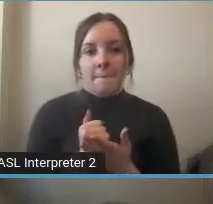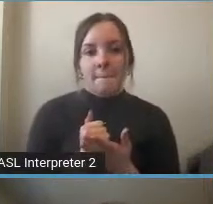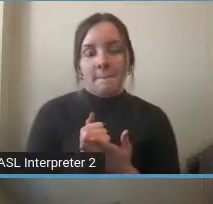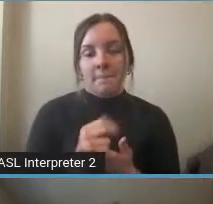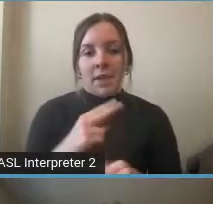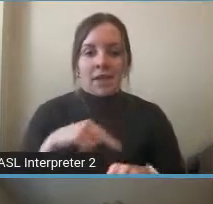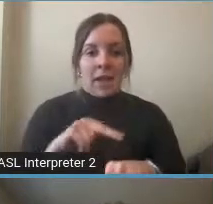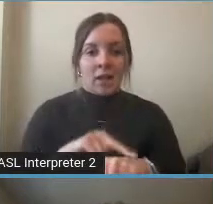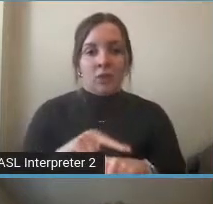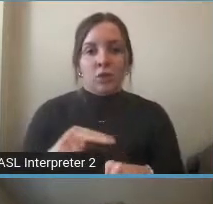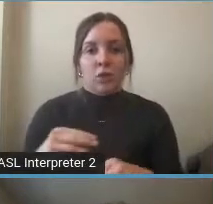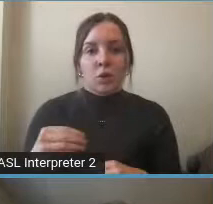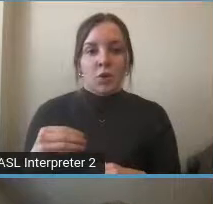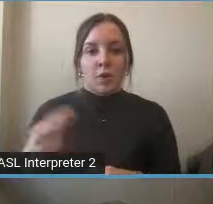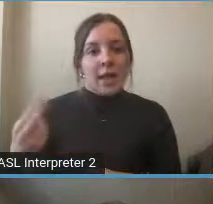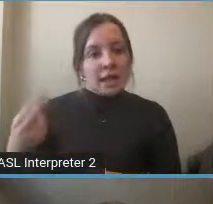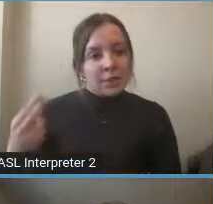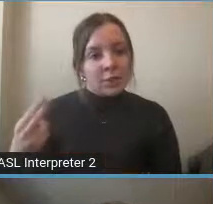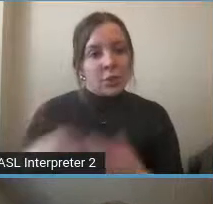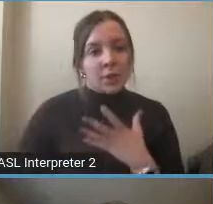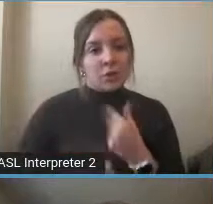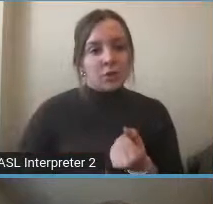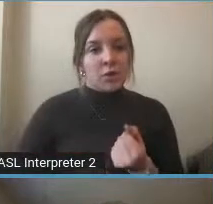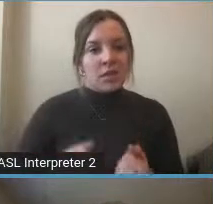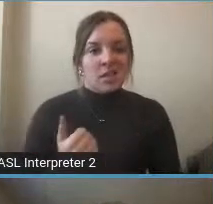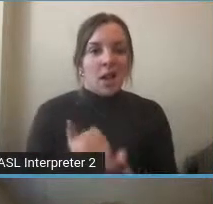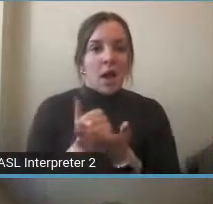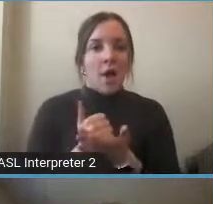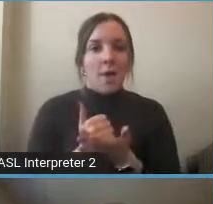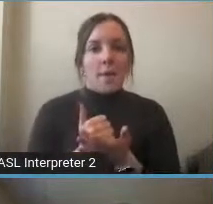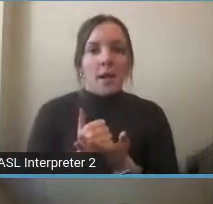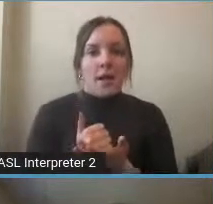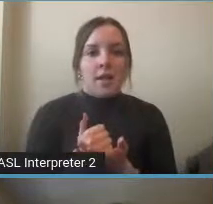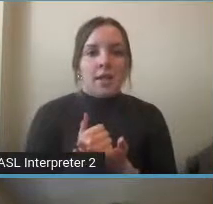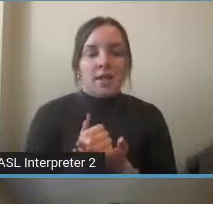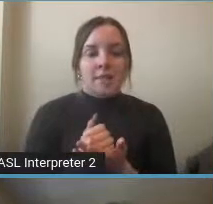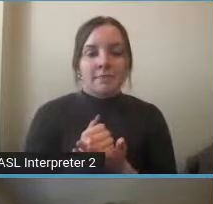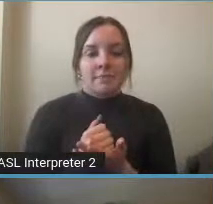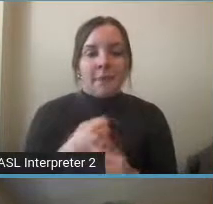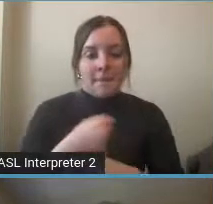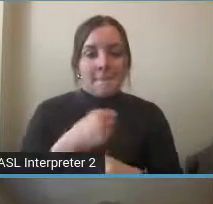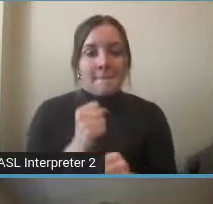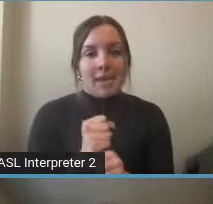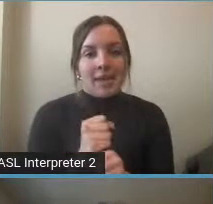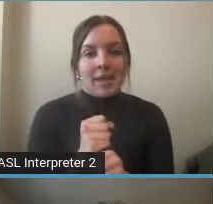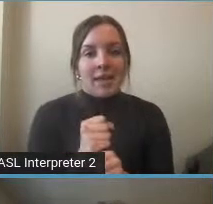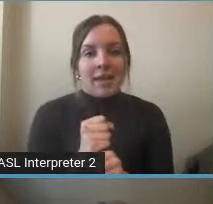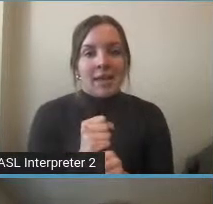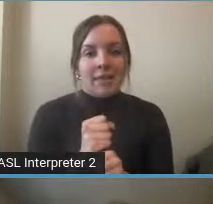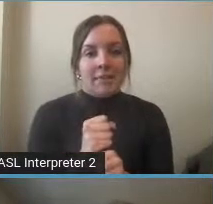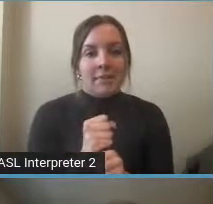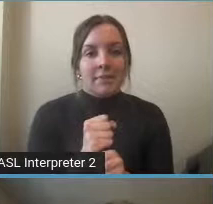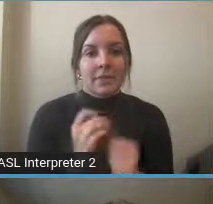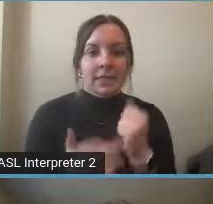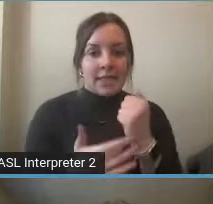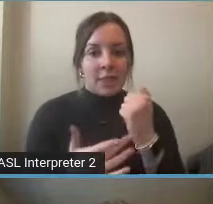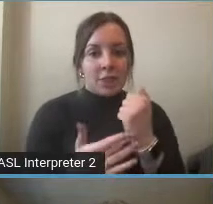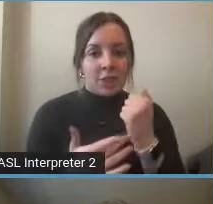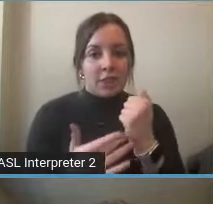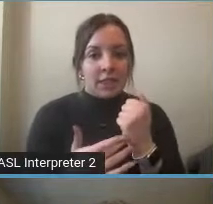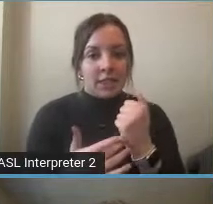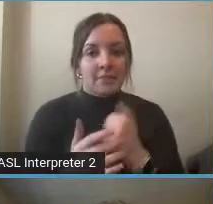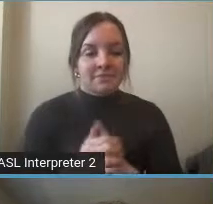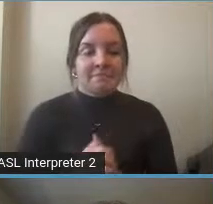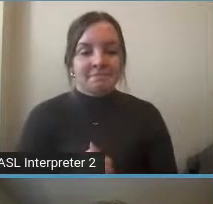it digitally. And then we were able to make it again. And meanwhile, they also restored the whole monument.